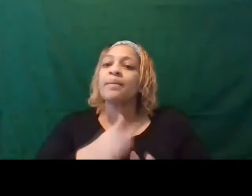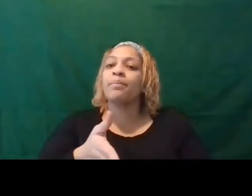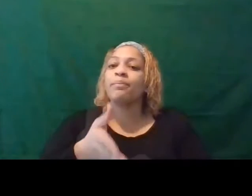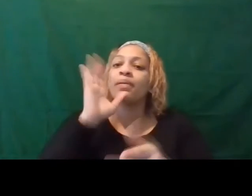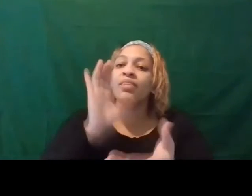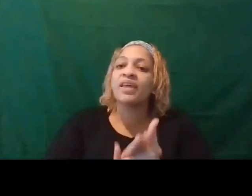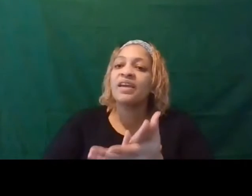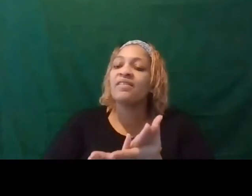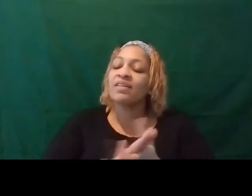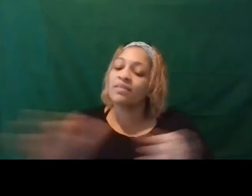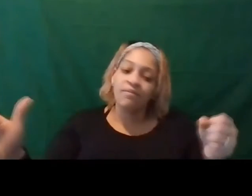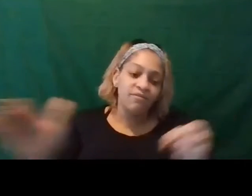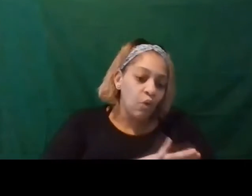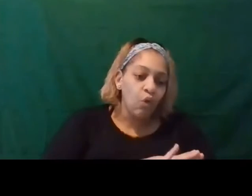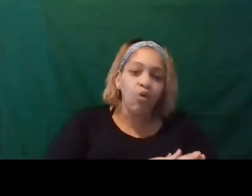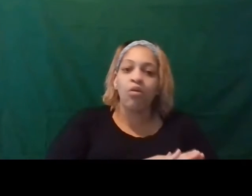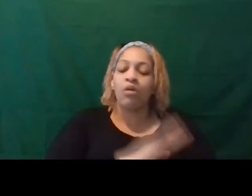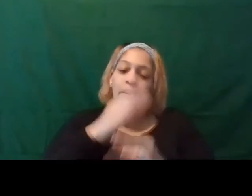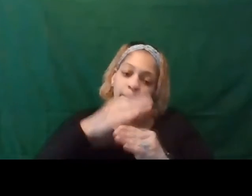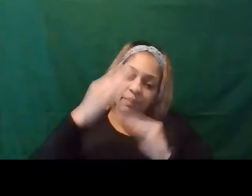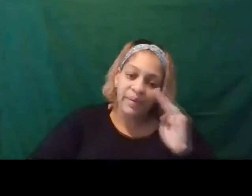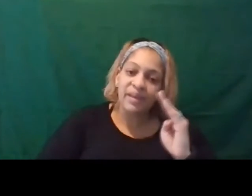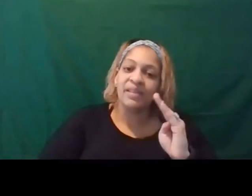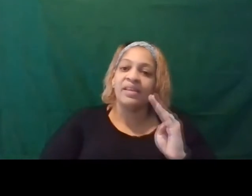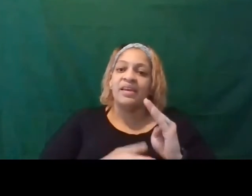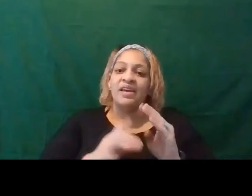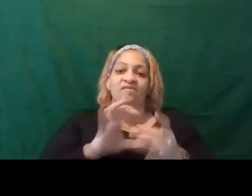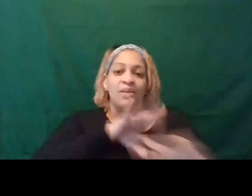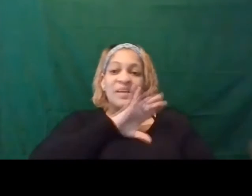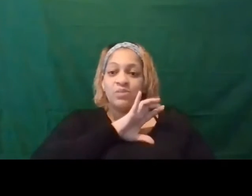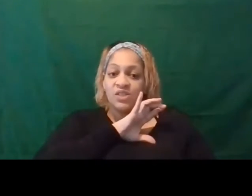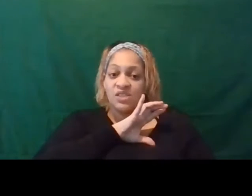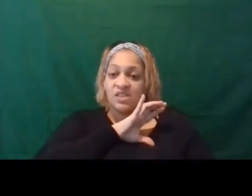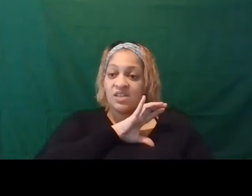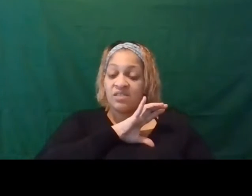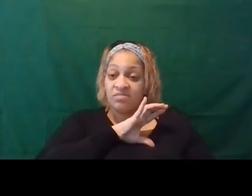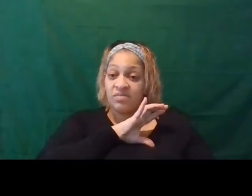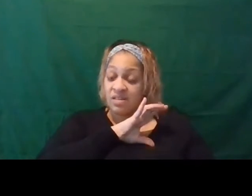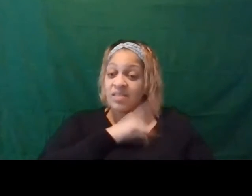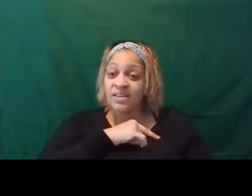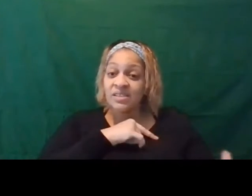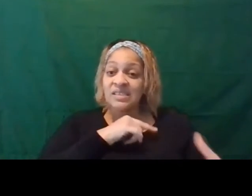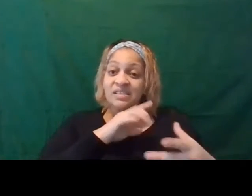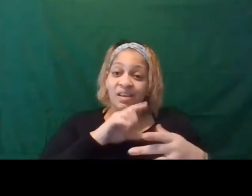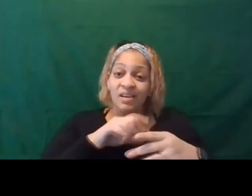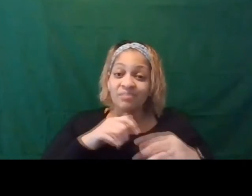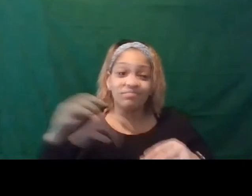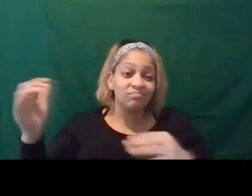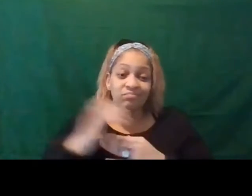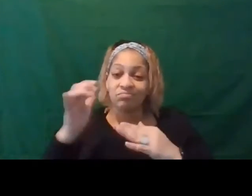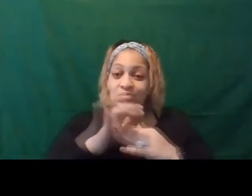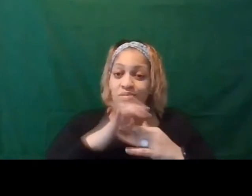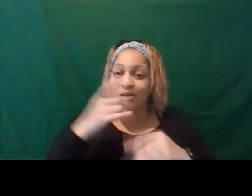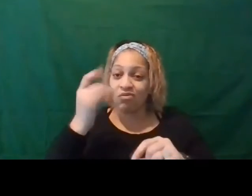total emancipation of that's the ultimate goal of life. The ultimate goal of life is a complete, total